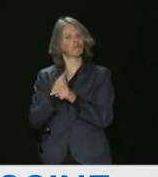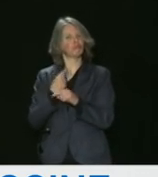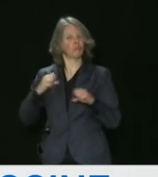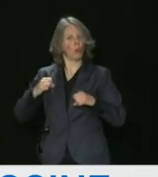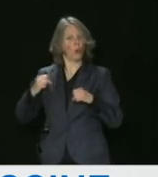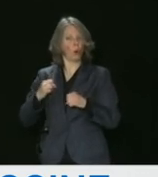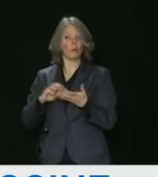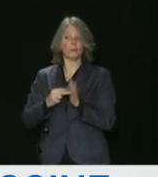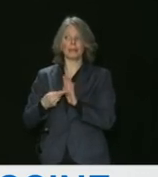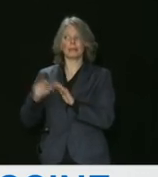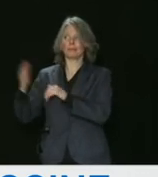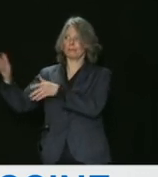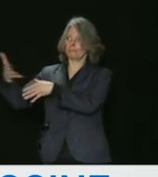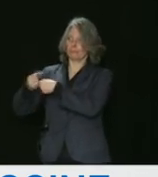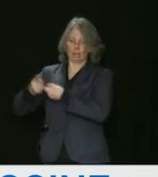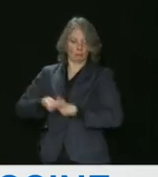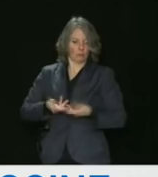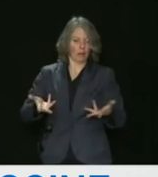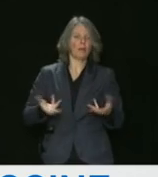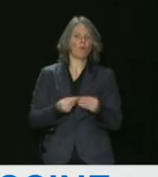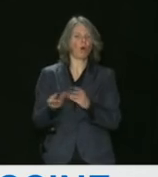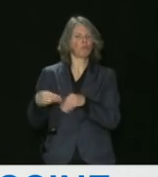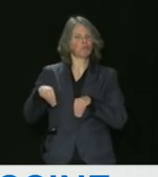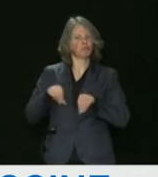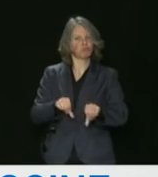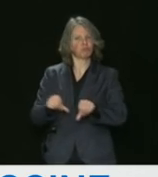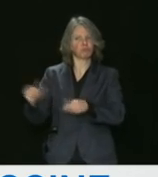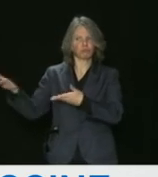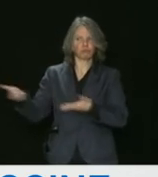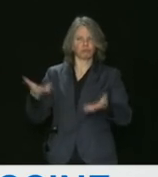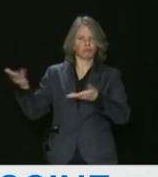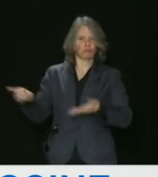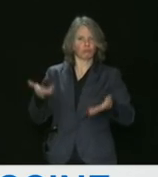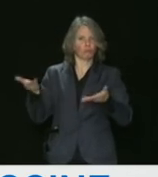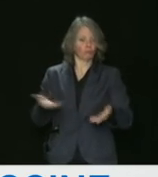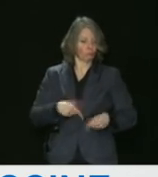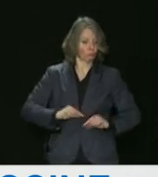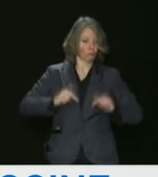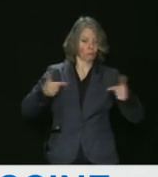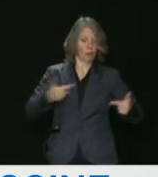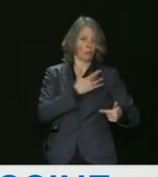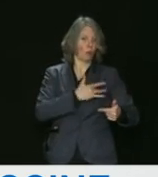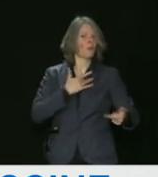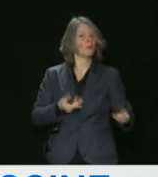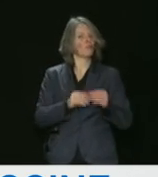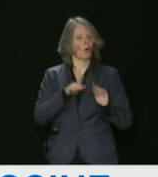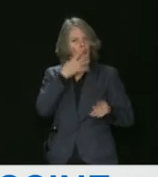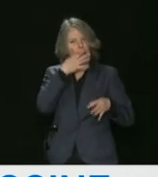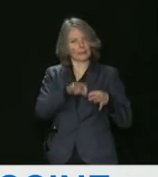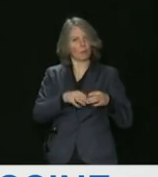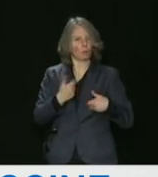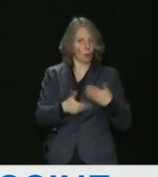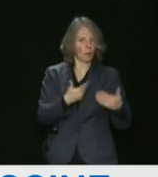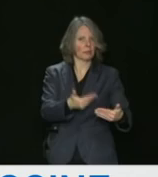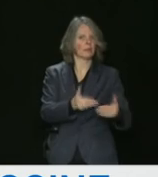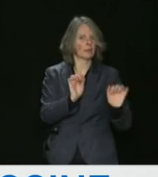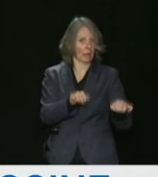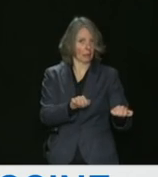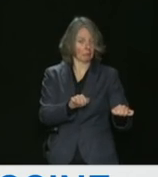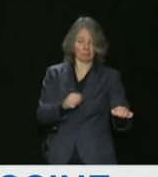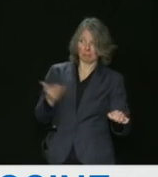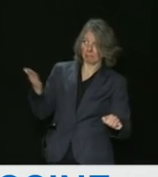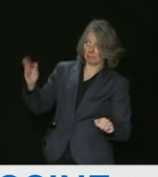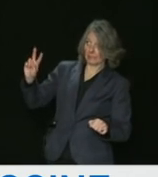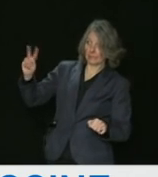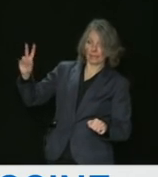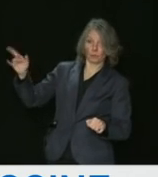the provinces in conducting their vaccine campaign. Follow-up question? Yes.